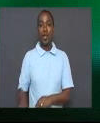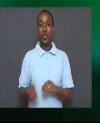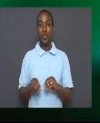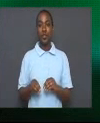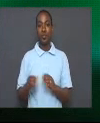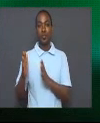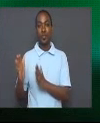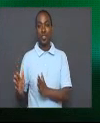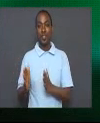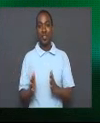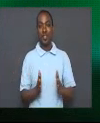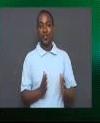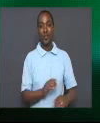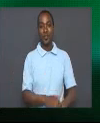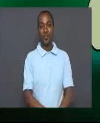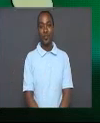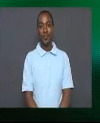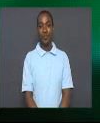Students, let's get ready.